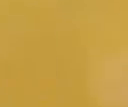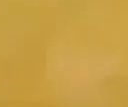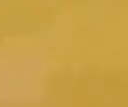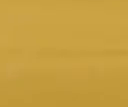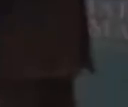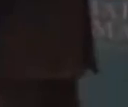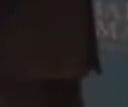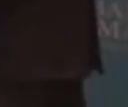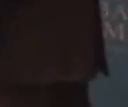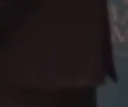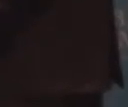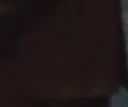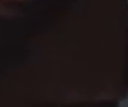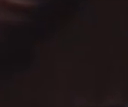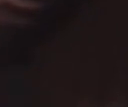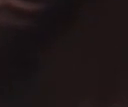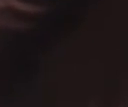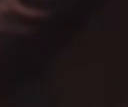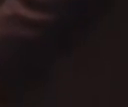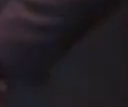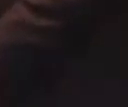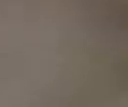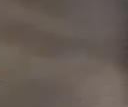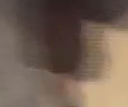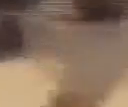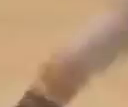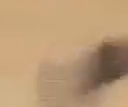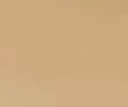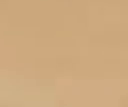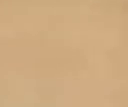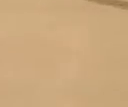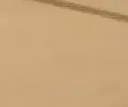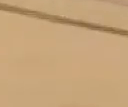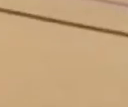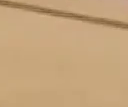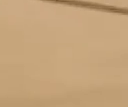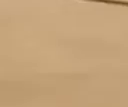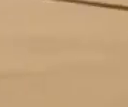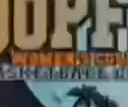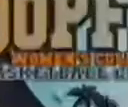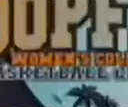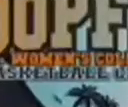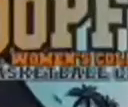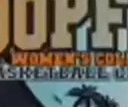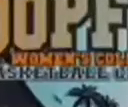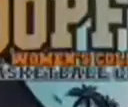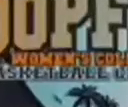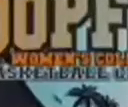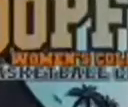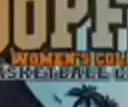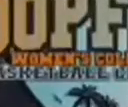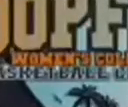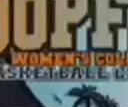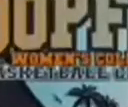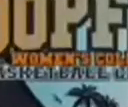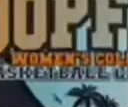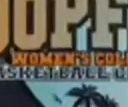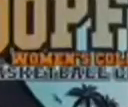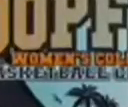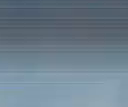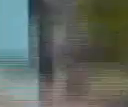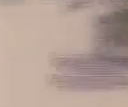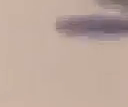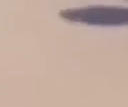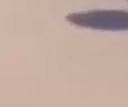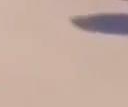their shots to become champions at the Bahama Hoop Games. The event is said to be the largest early season event in all of college